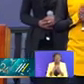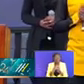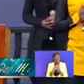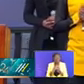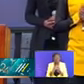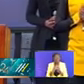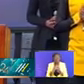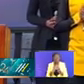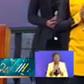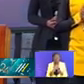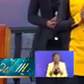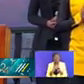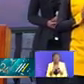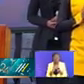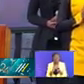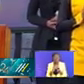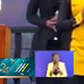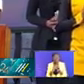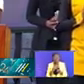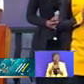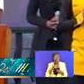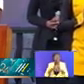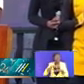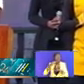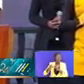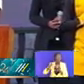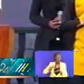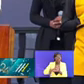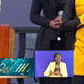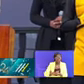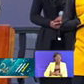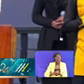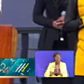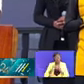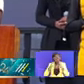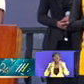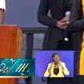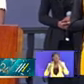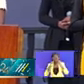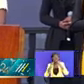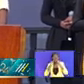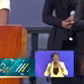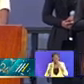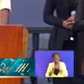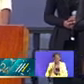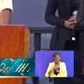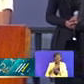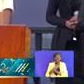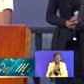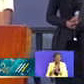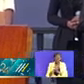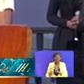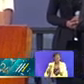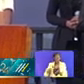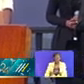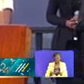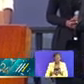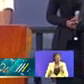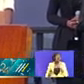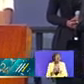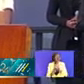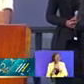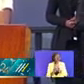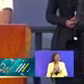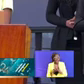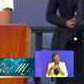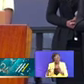there was a hijacking force and after that political process there was a lot of